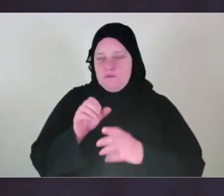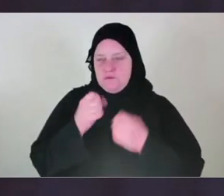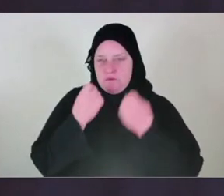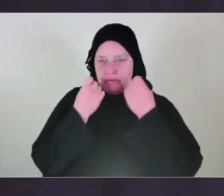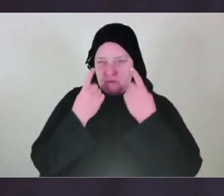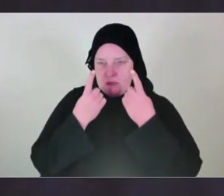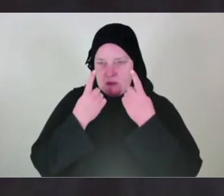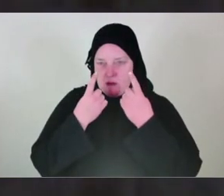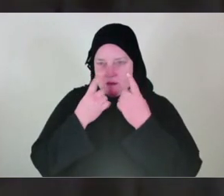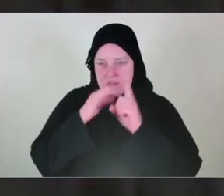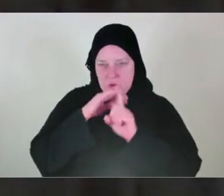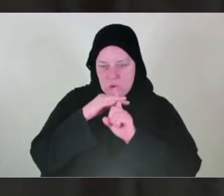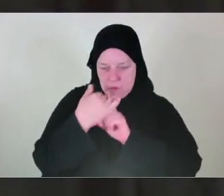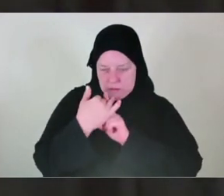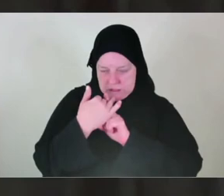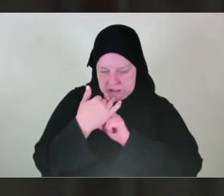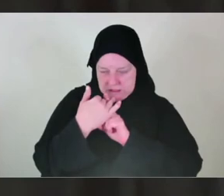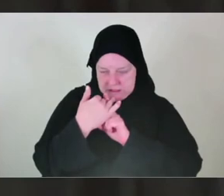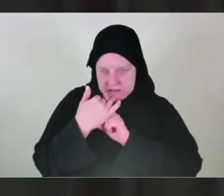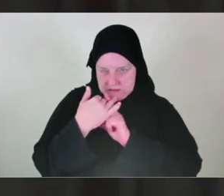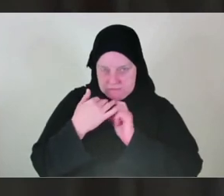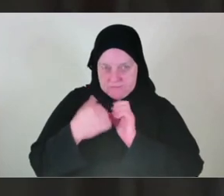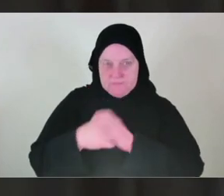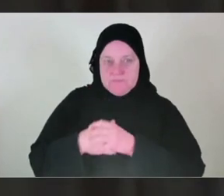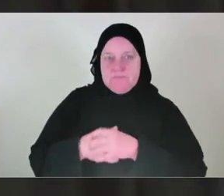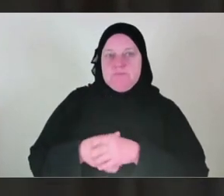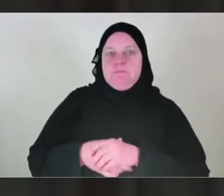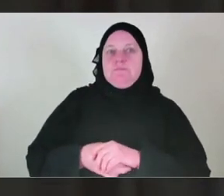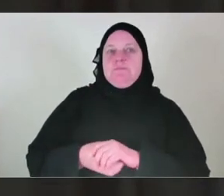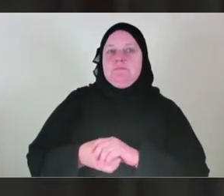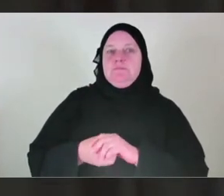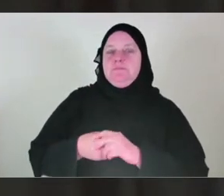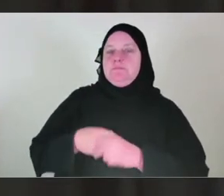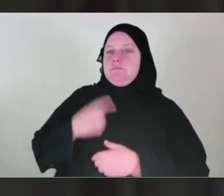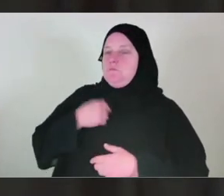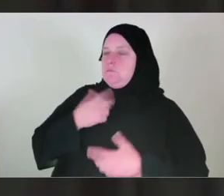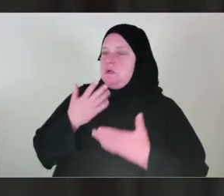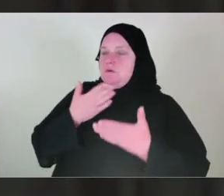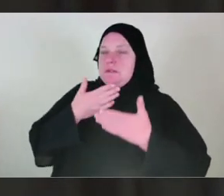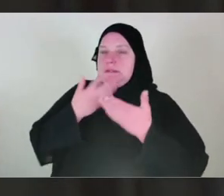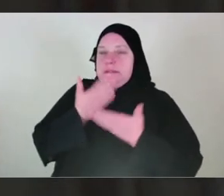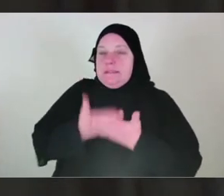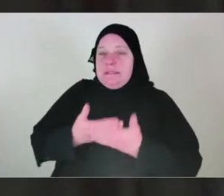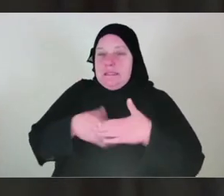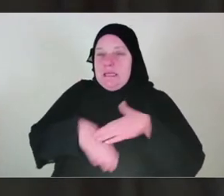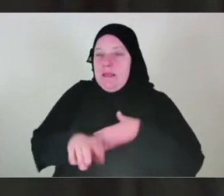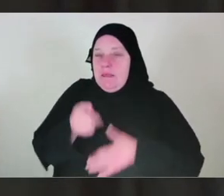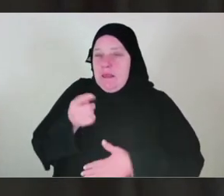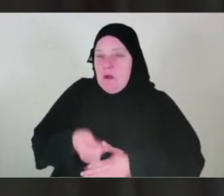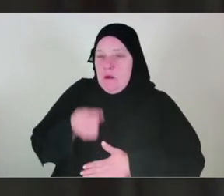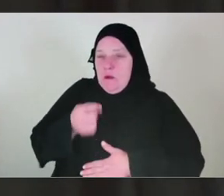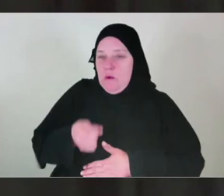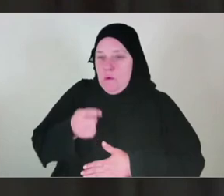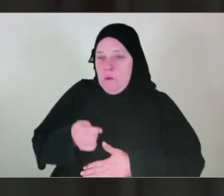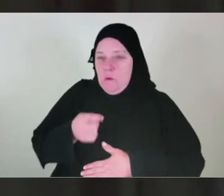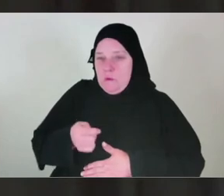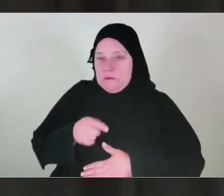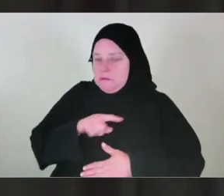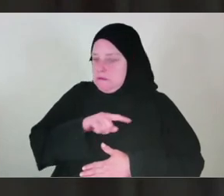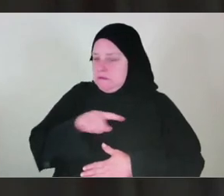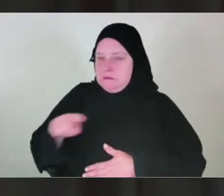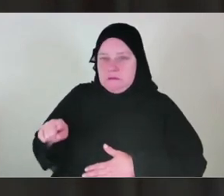Historically, you will not find more brutal people that ruled the earth, the Islamic